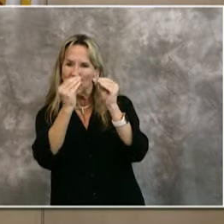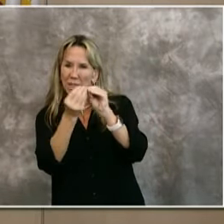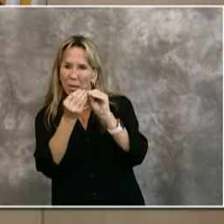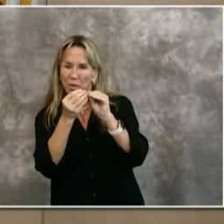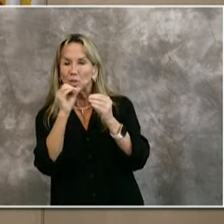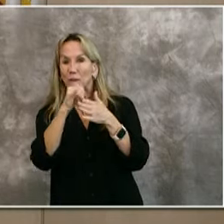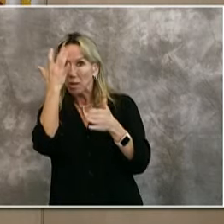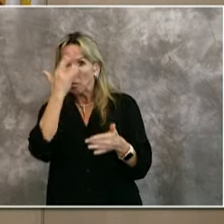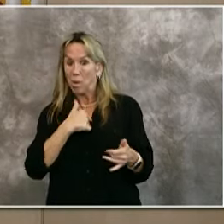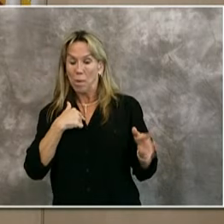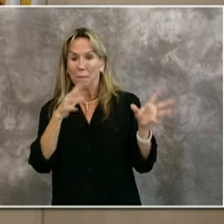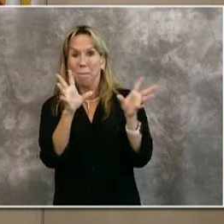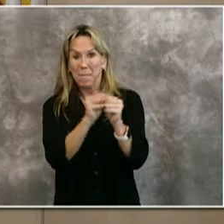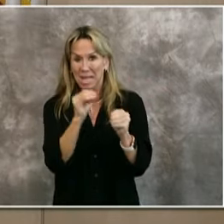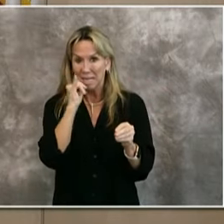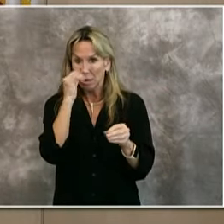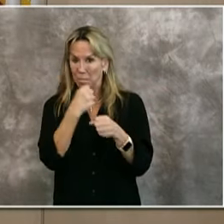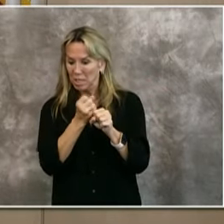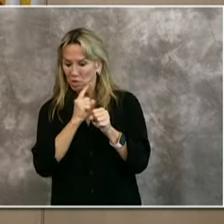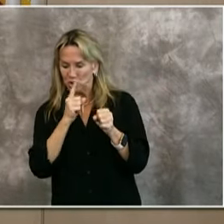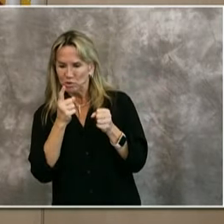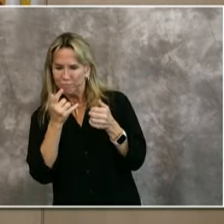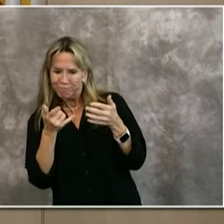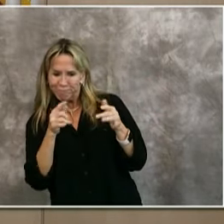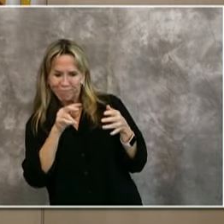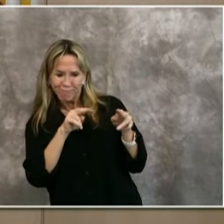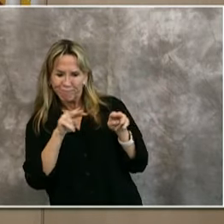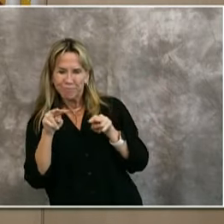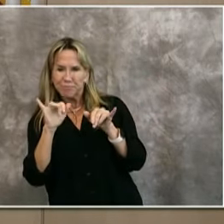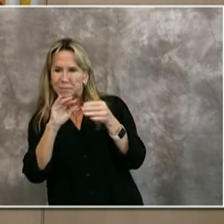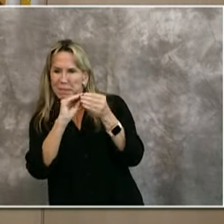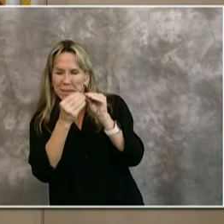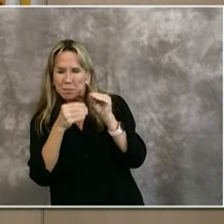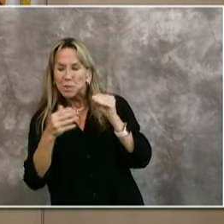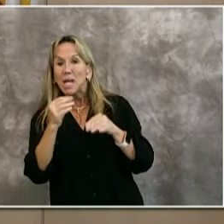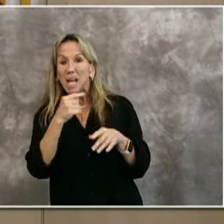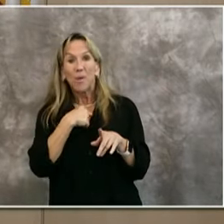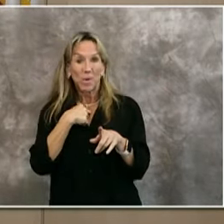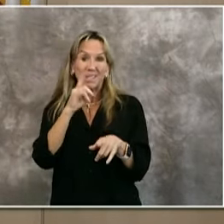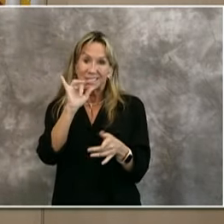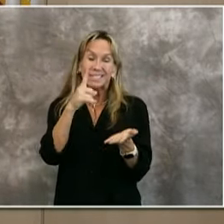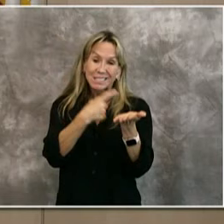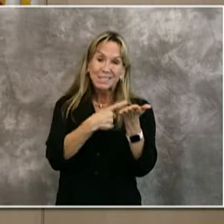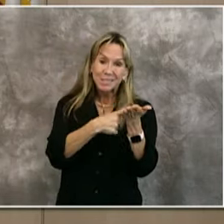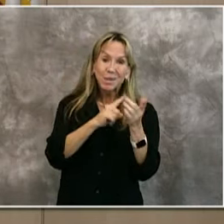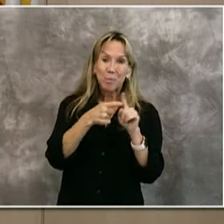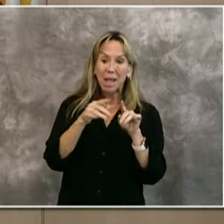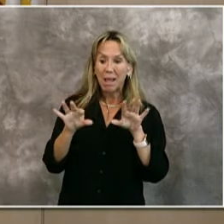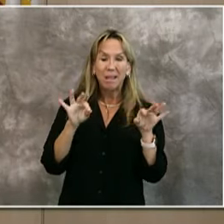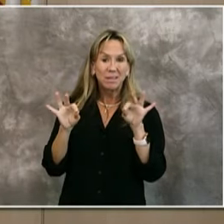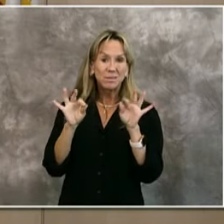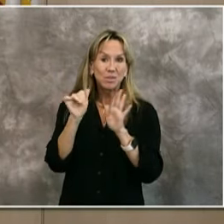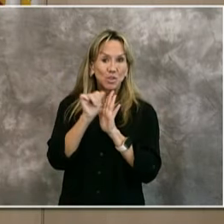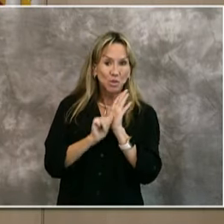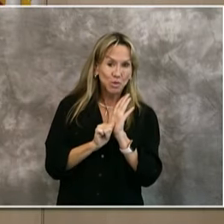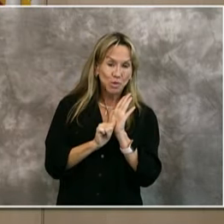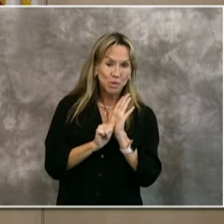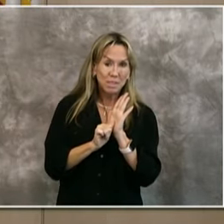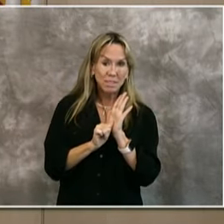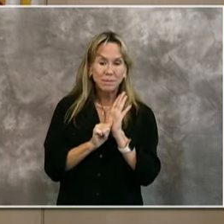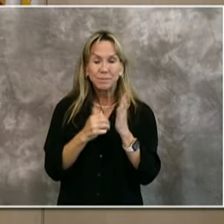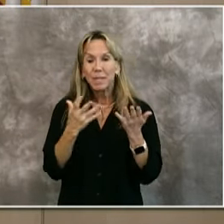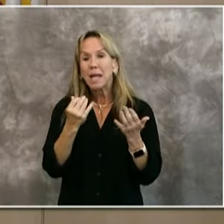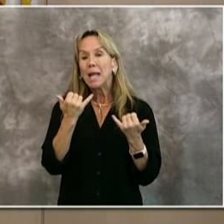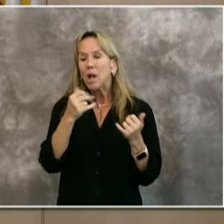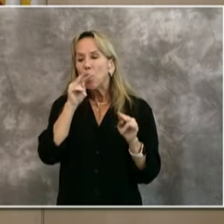the purpose of our meeting yesterday, and we actually did have a discussion about elective surgeries, and we're looking at